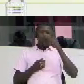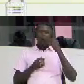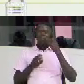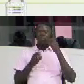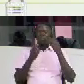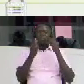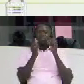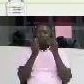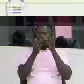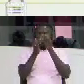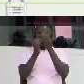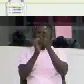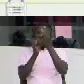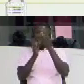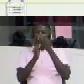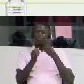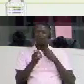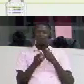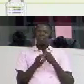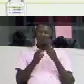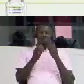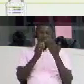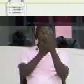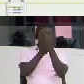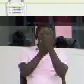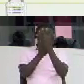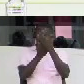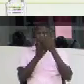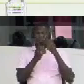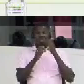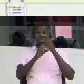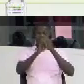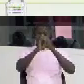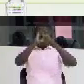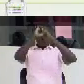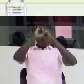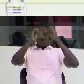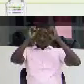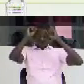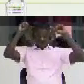nga ne te seen yëre yi ñu ngi ci defoon ay petaaw ay